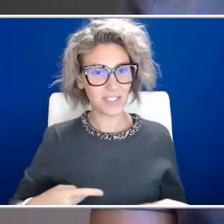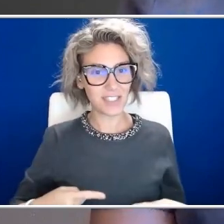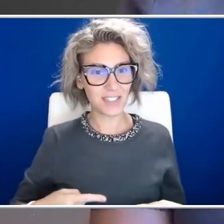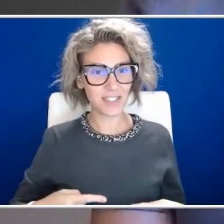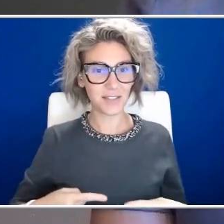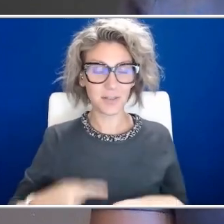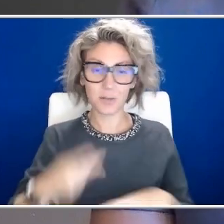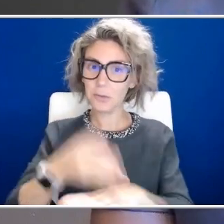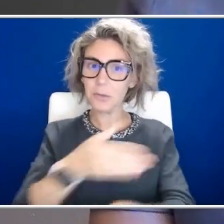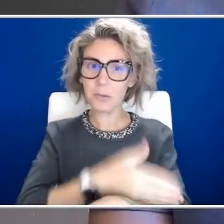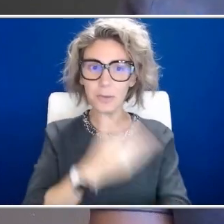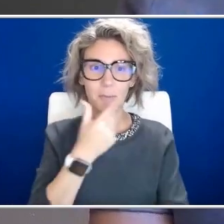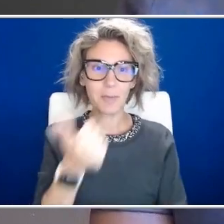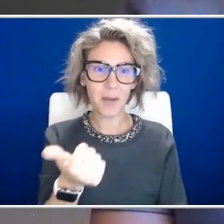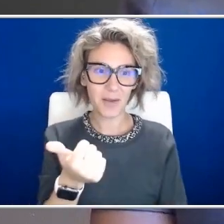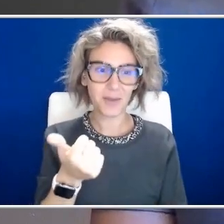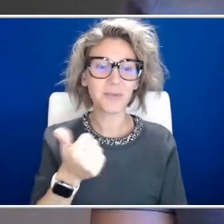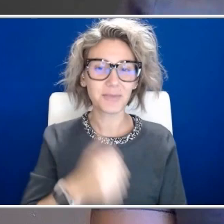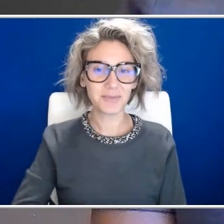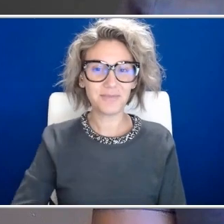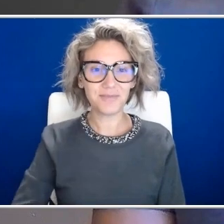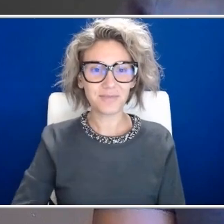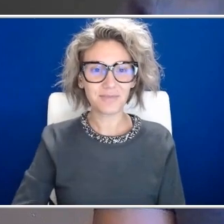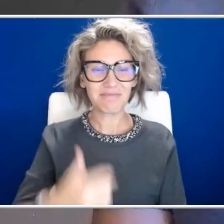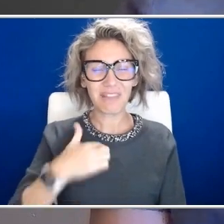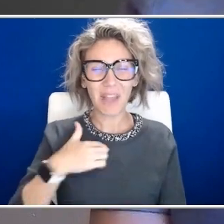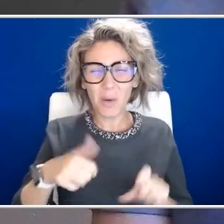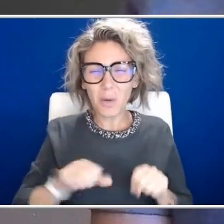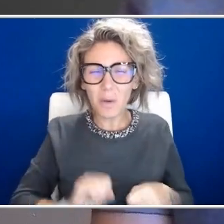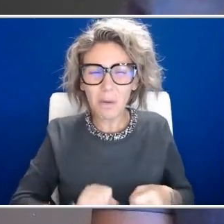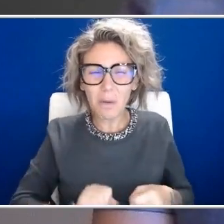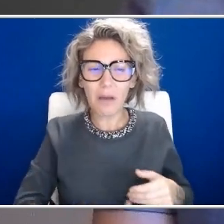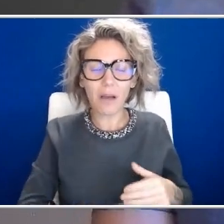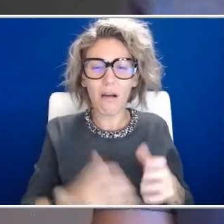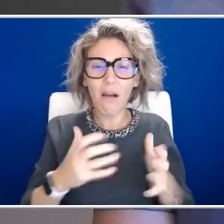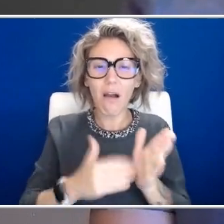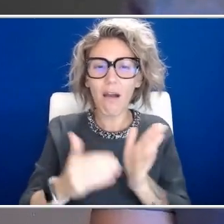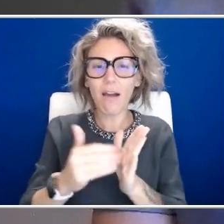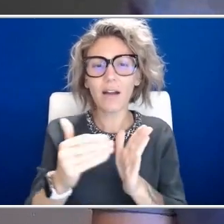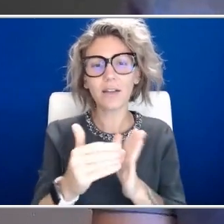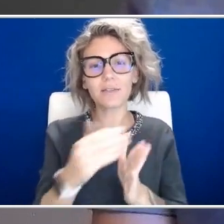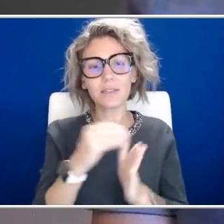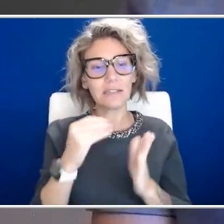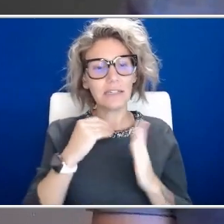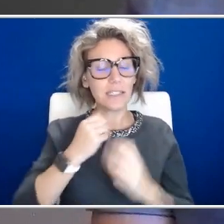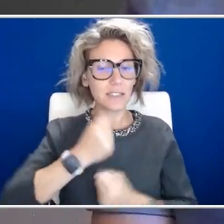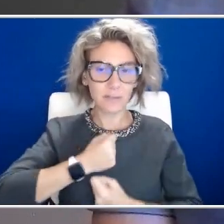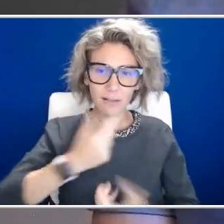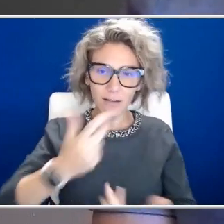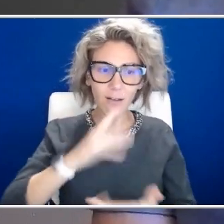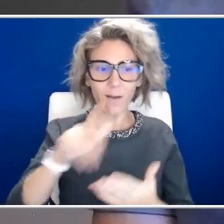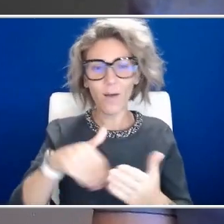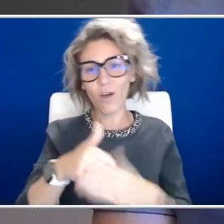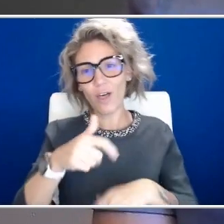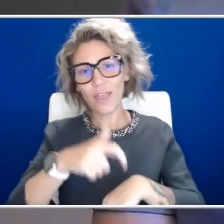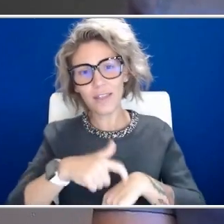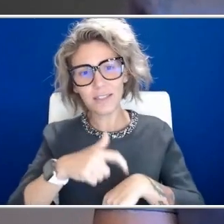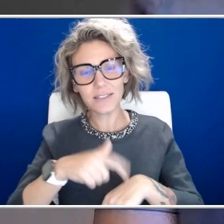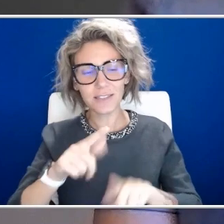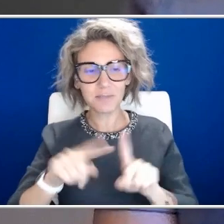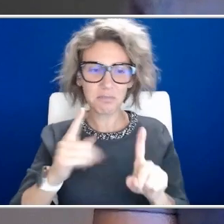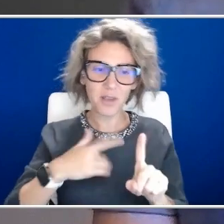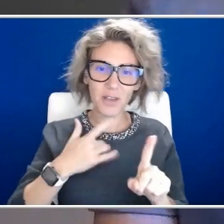lot better. I used to cramp a lot and I was just exhausted all the time, but feel a lot